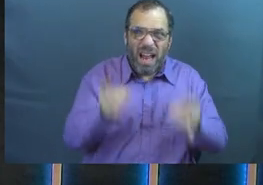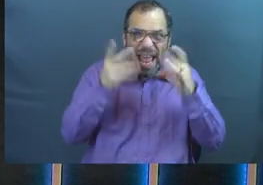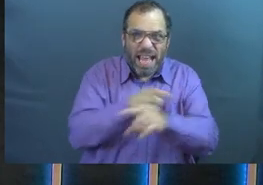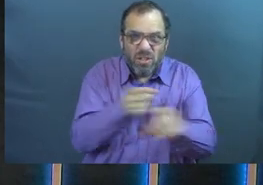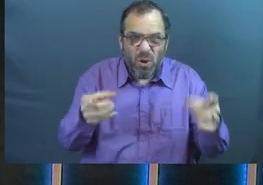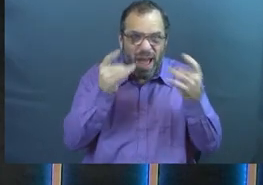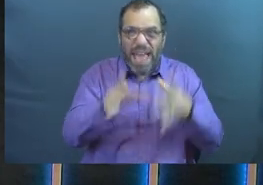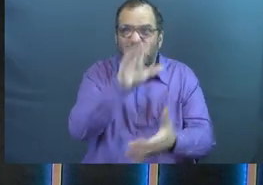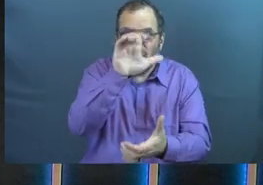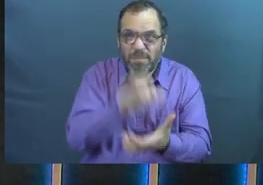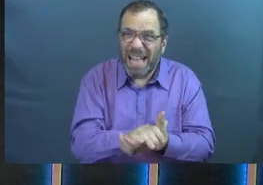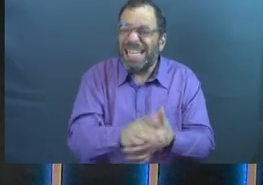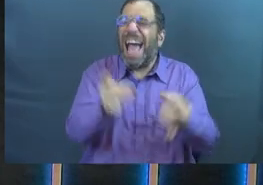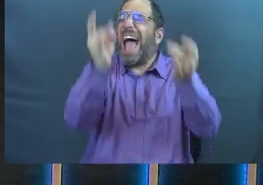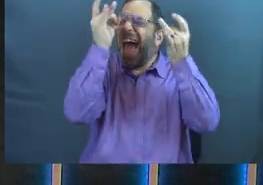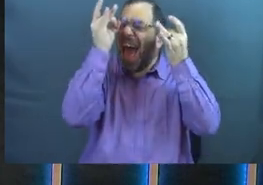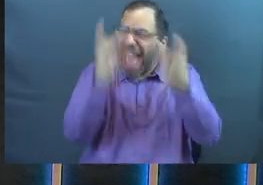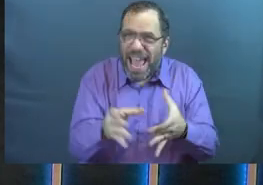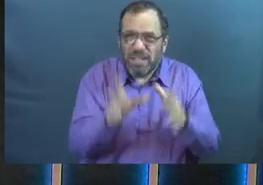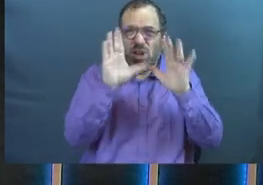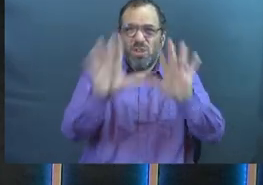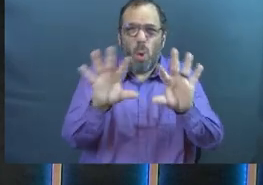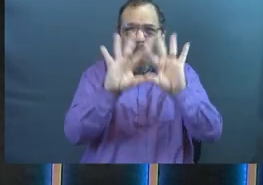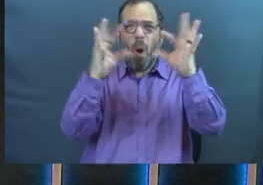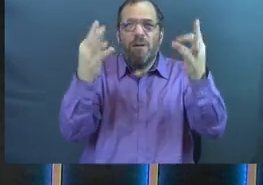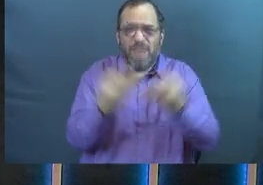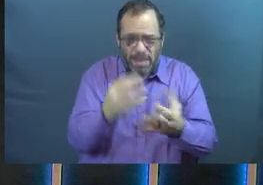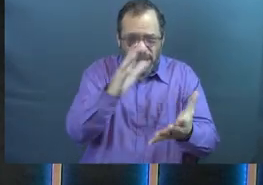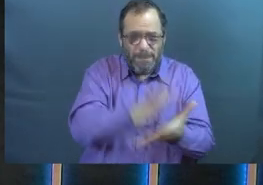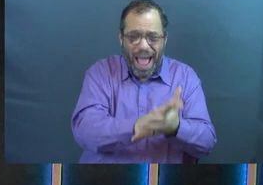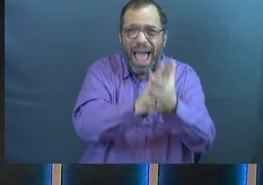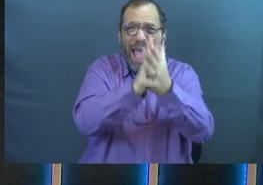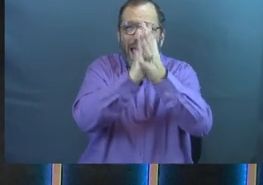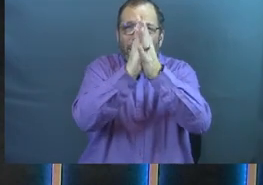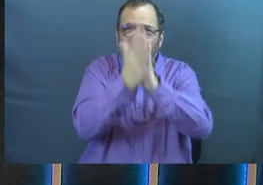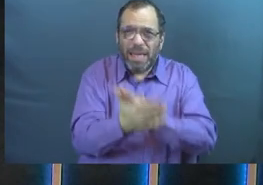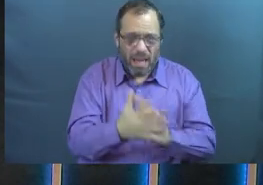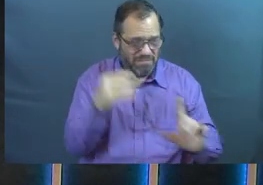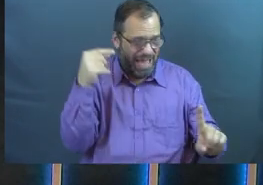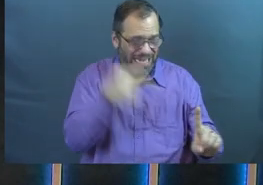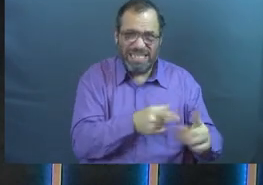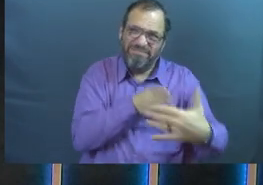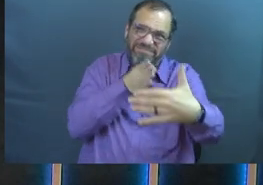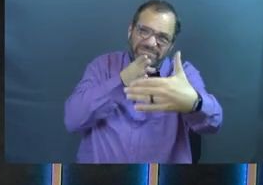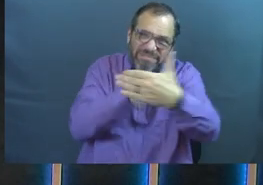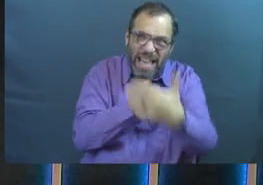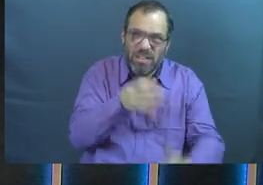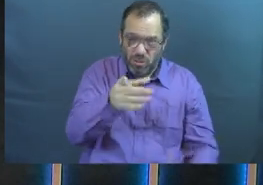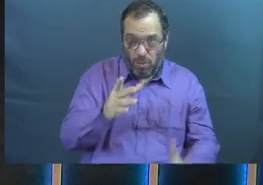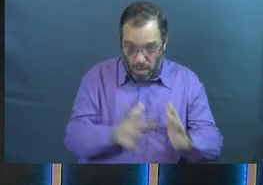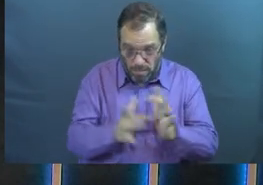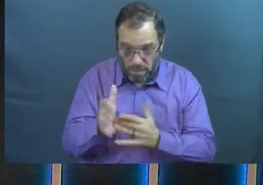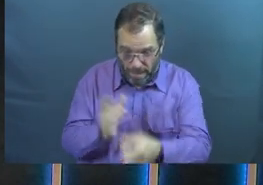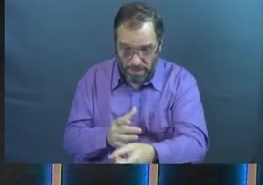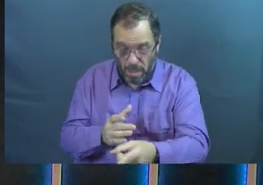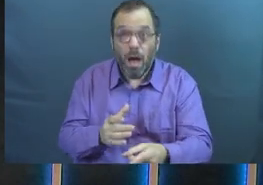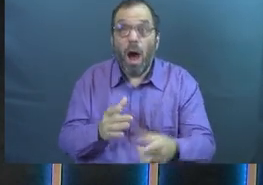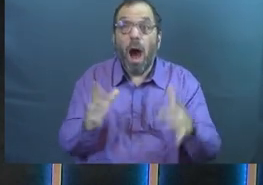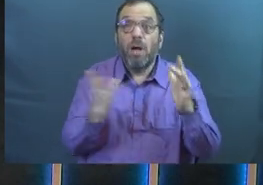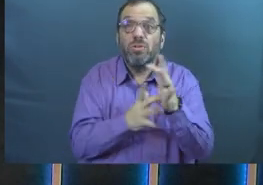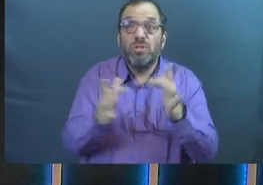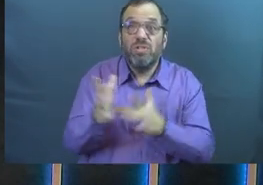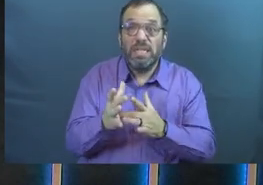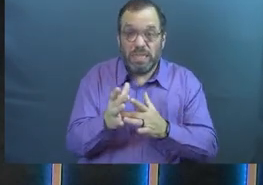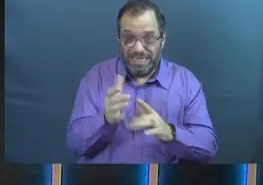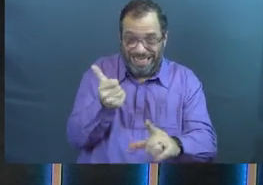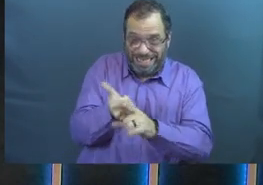you, hates your marriage, hates what your family might become, and he's come against you according to the scripture, according to